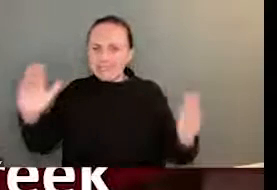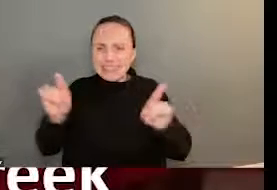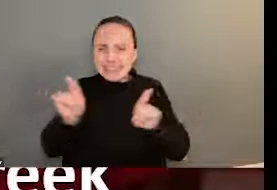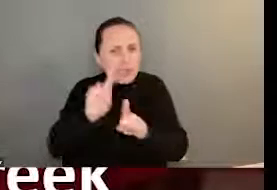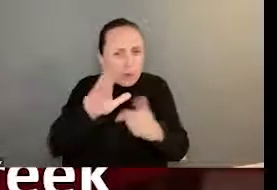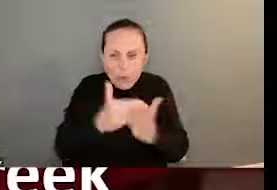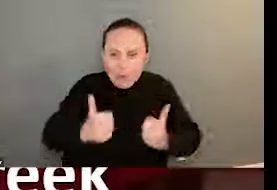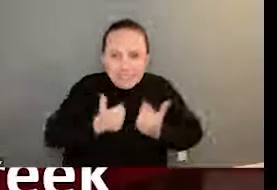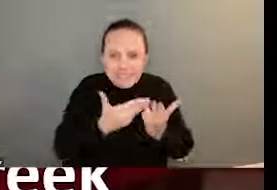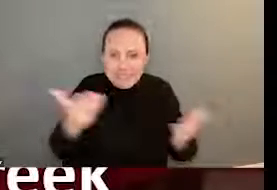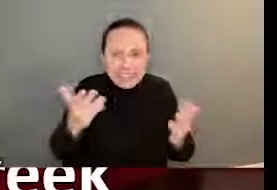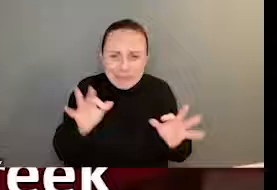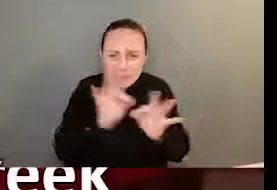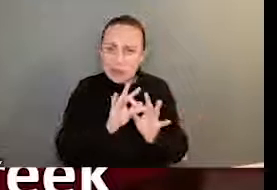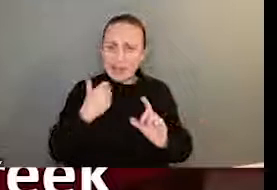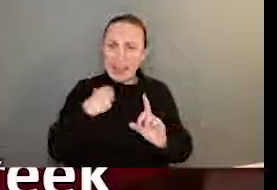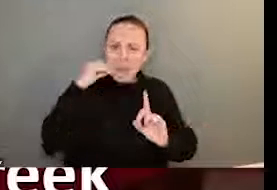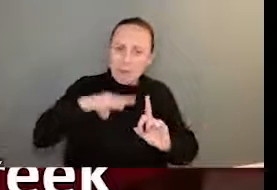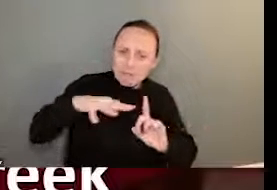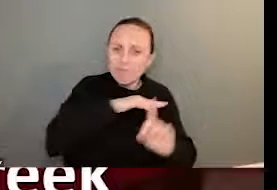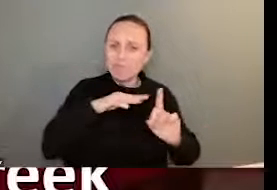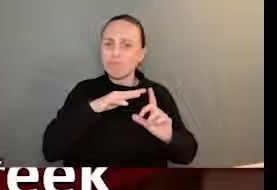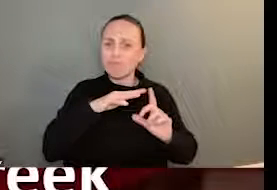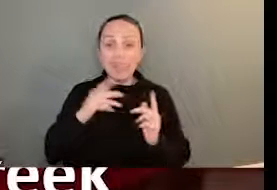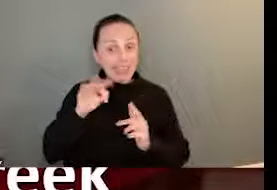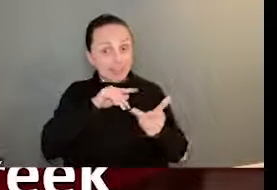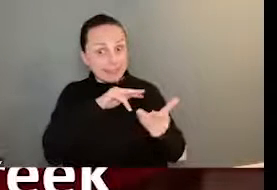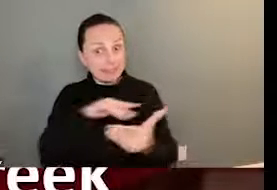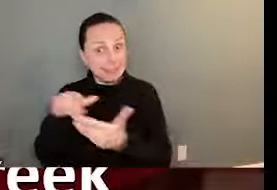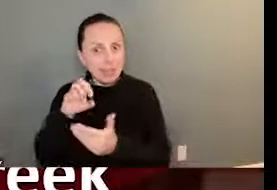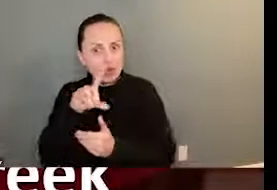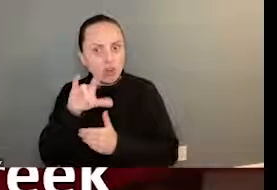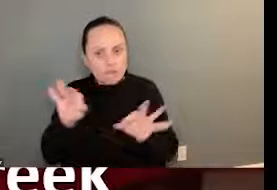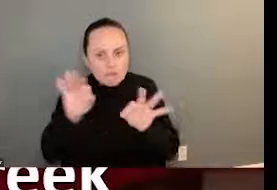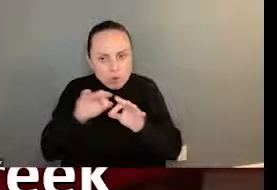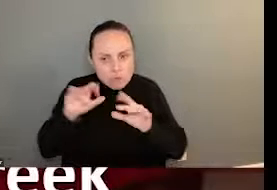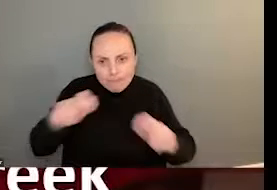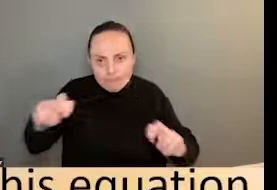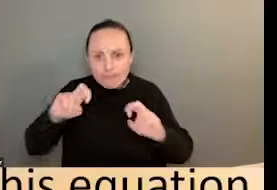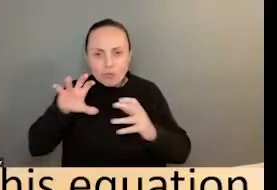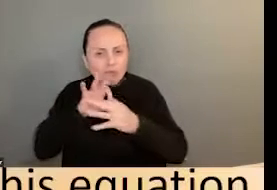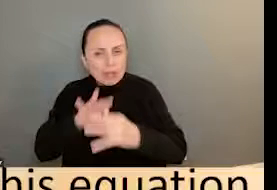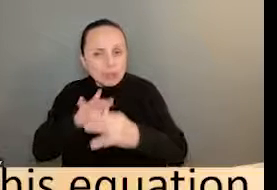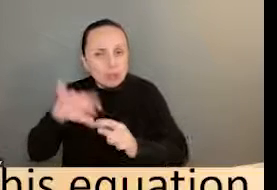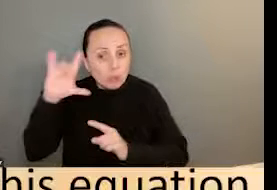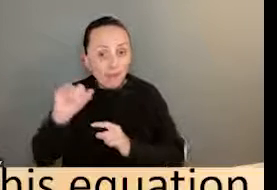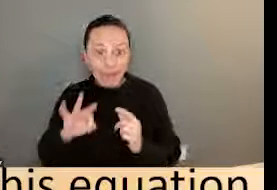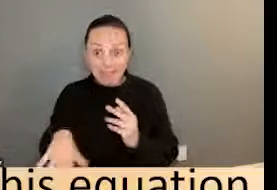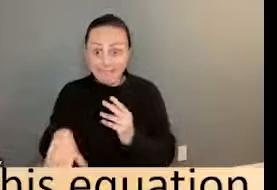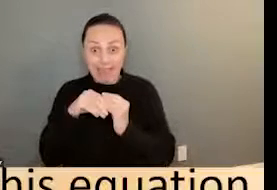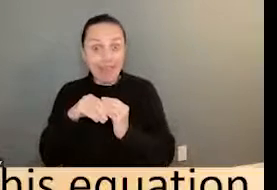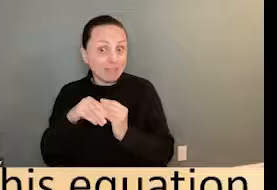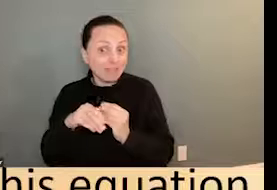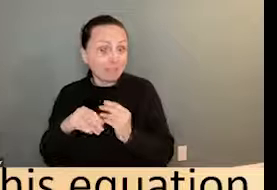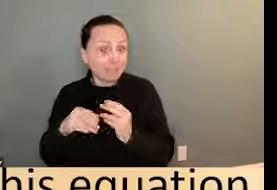organisms, right? So by studying ecology, we get to study those relationships. And if I were to make a twist to